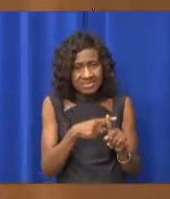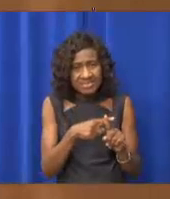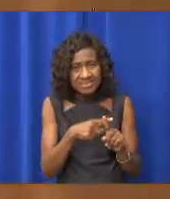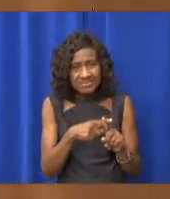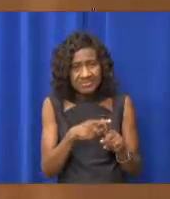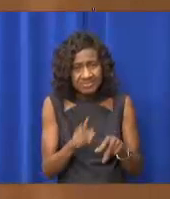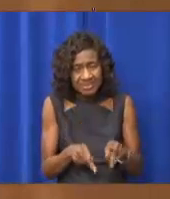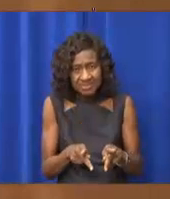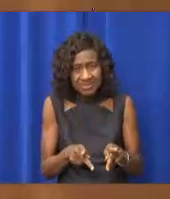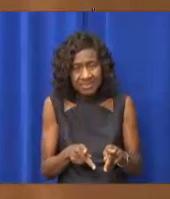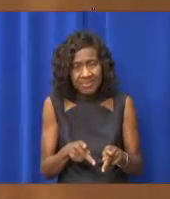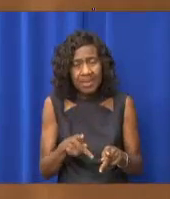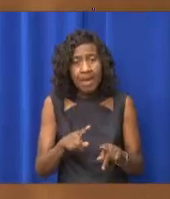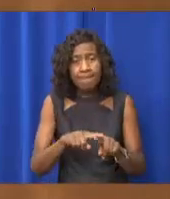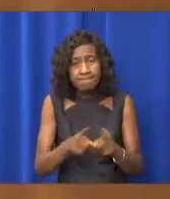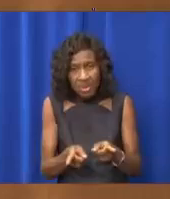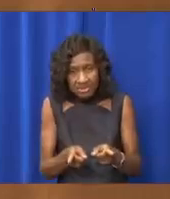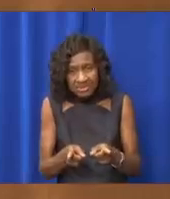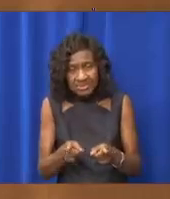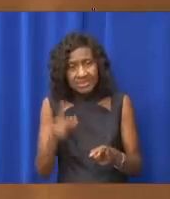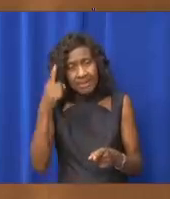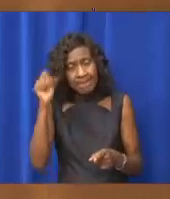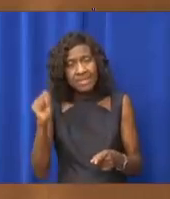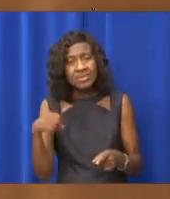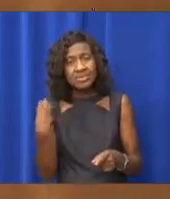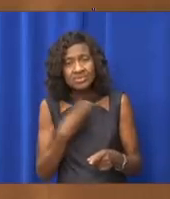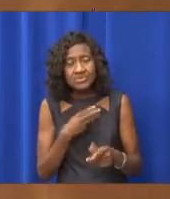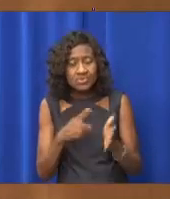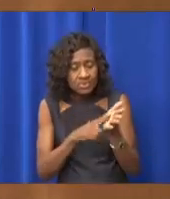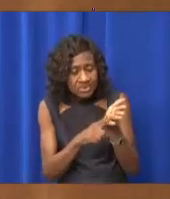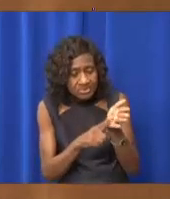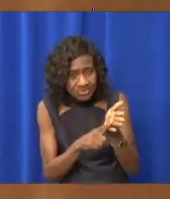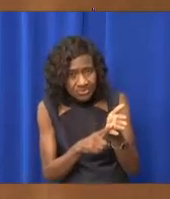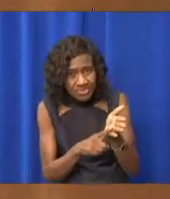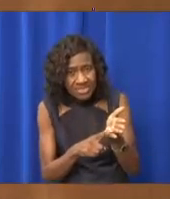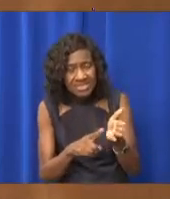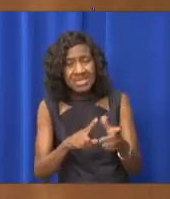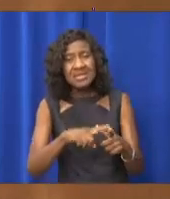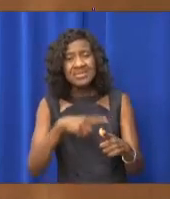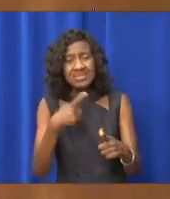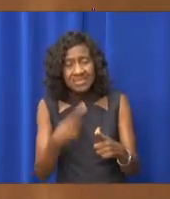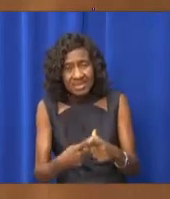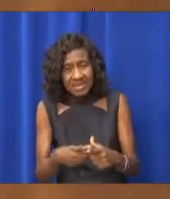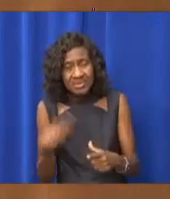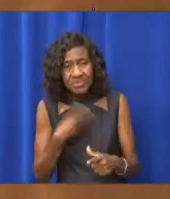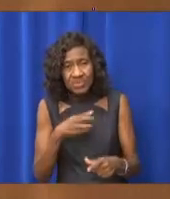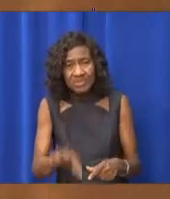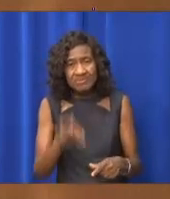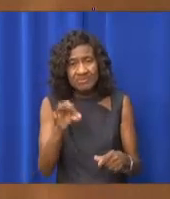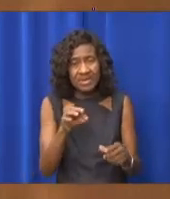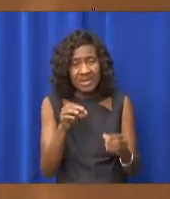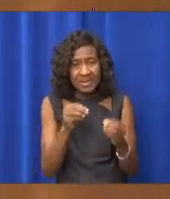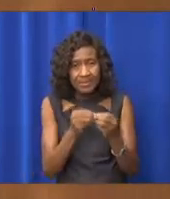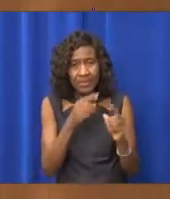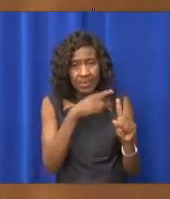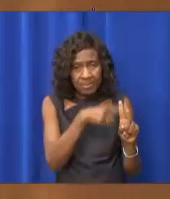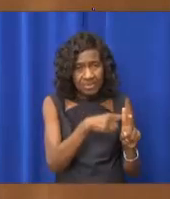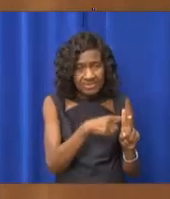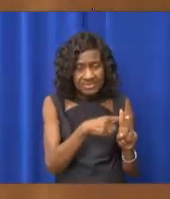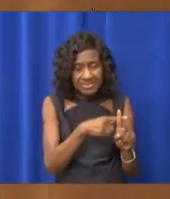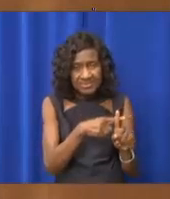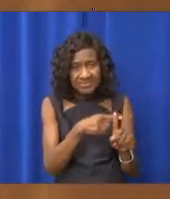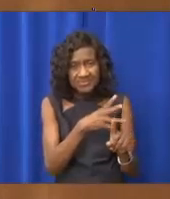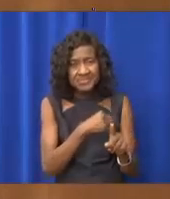this screening, we're able to ring-fence those people through the contact tracing and protect the rest of the public. And that's what we want